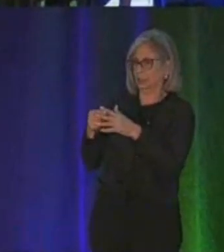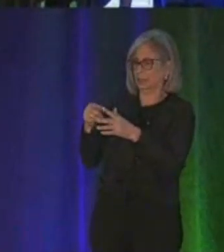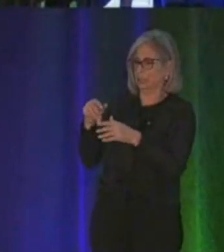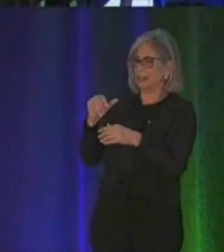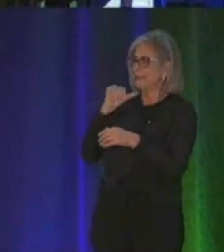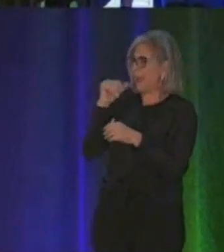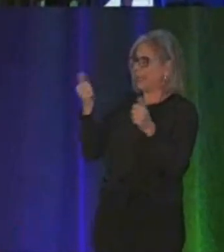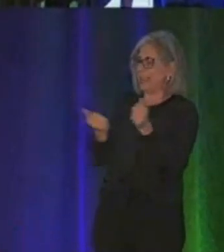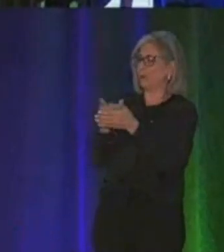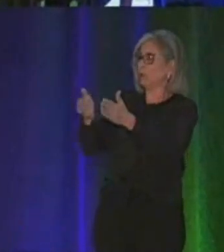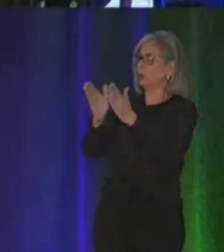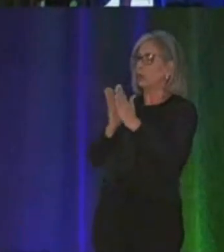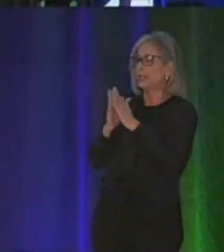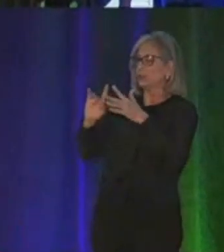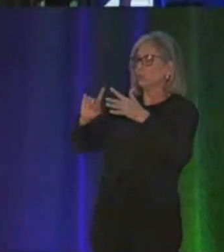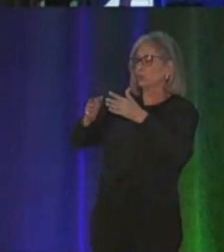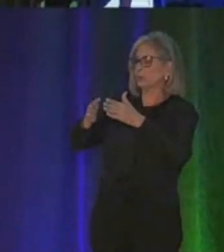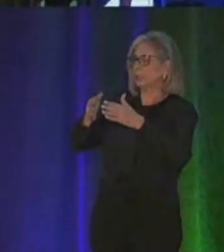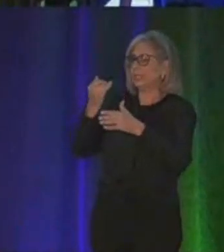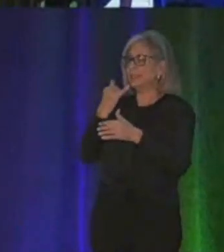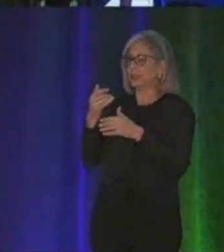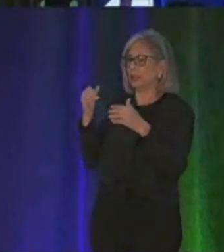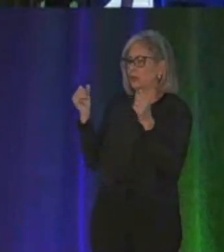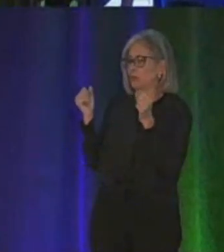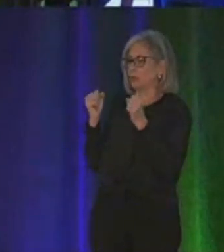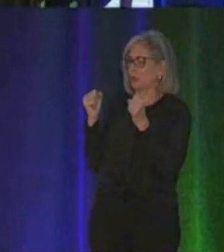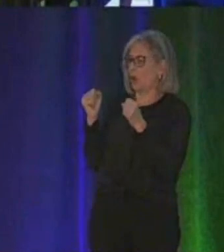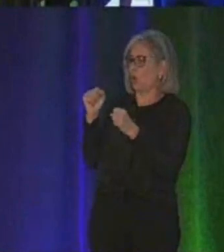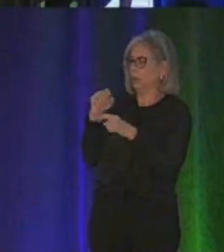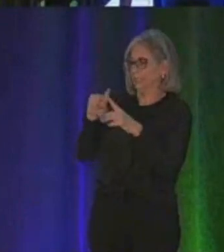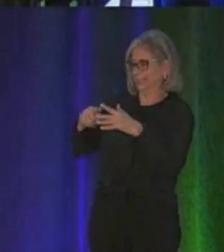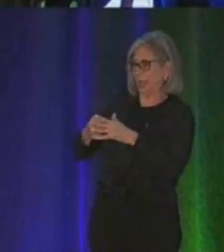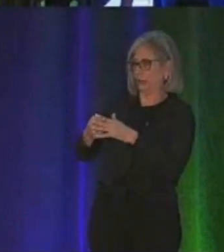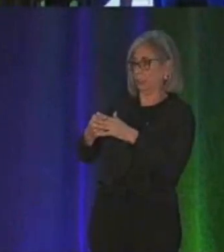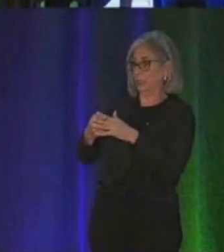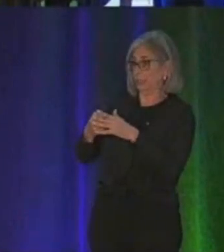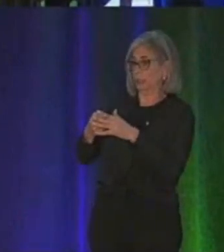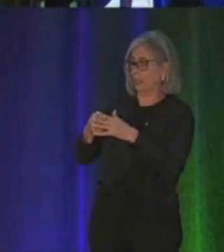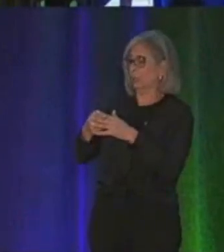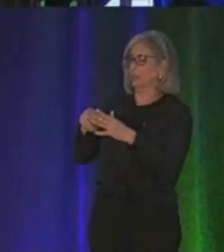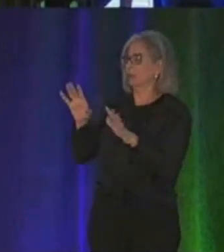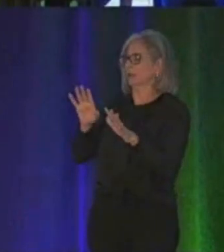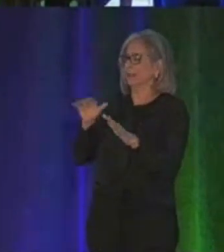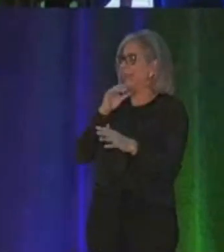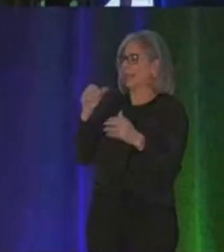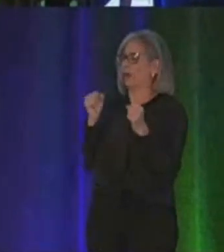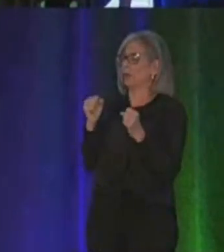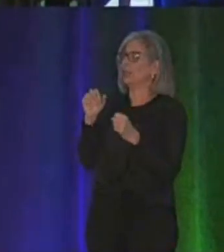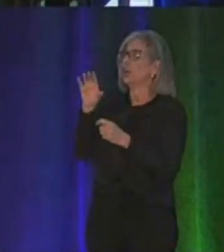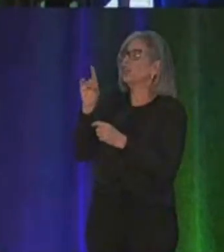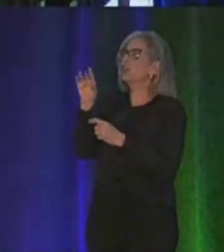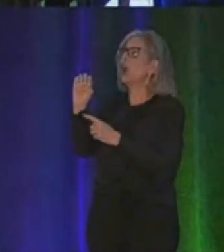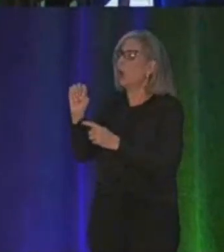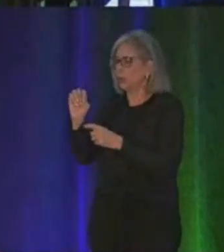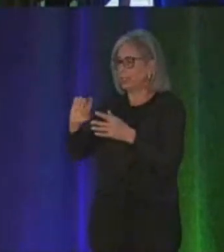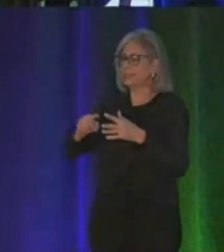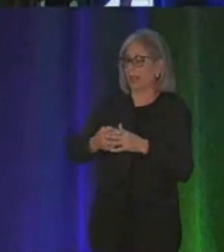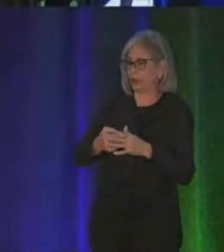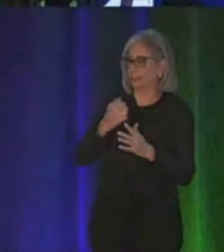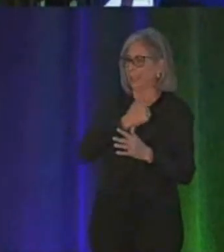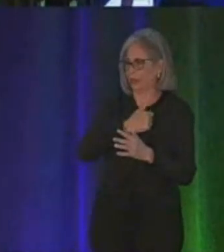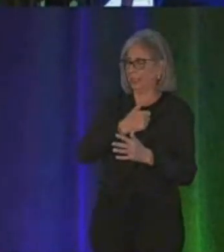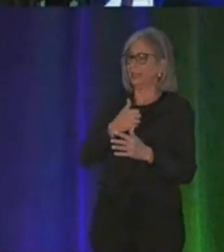every request creates a cold start, and what a cold start is you give them the code, they need to like boot up something to actually execute the code. I think